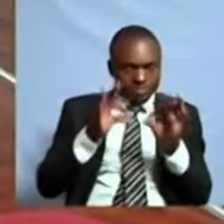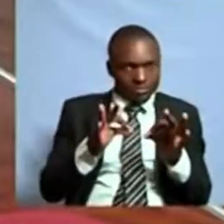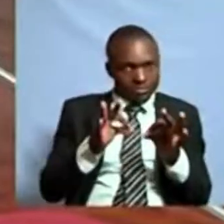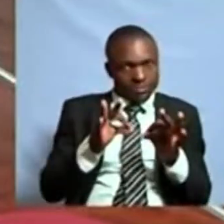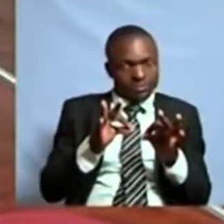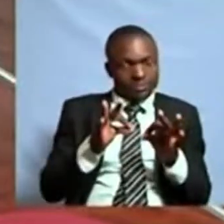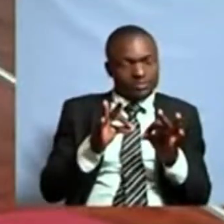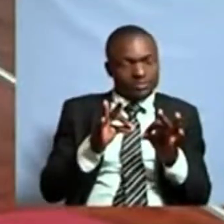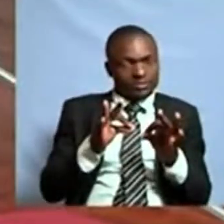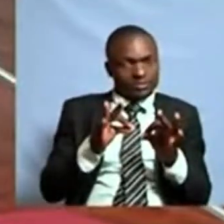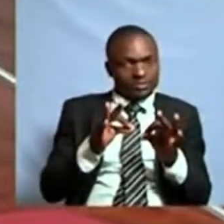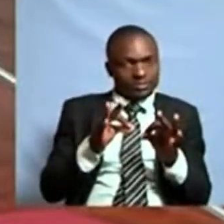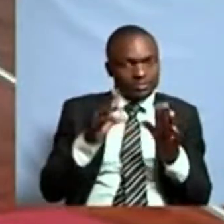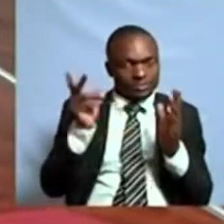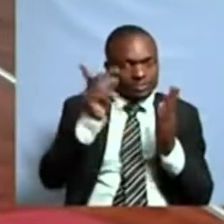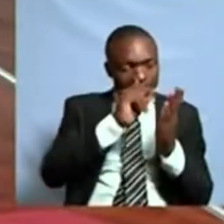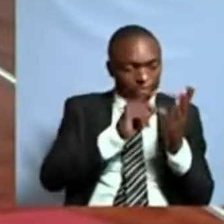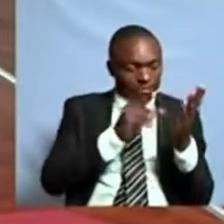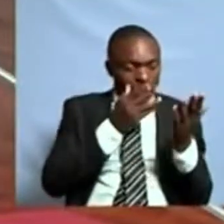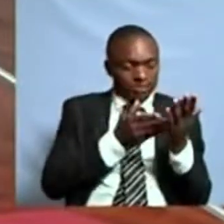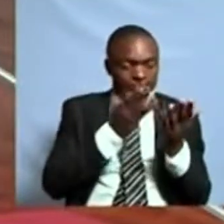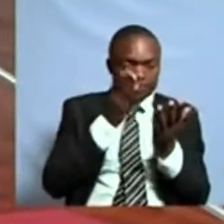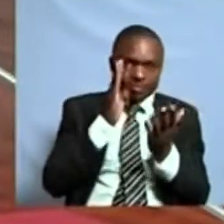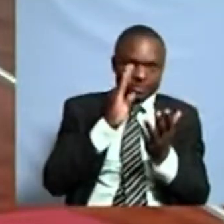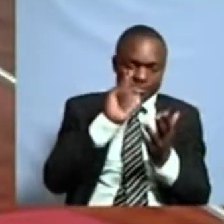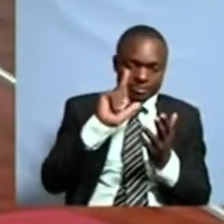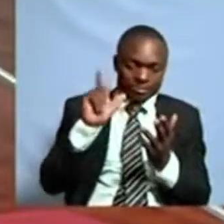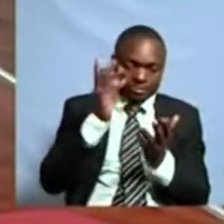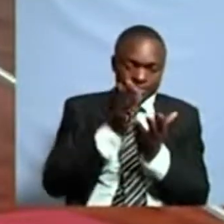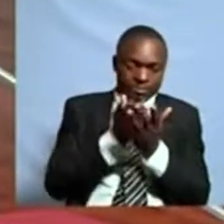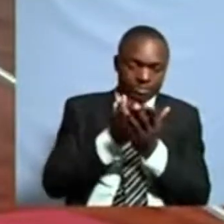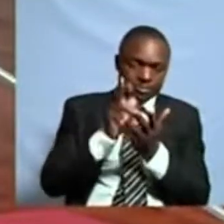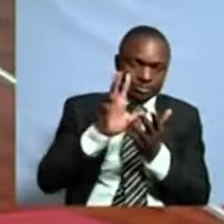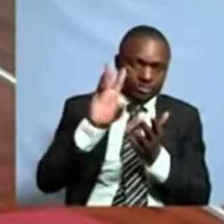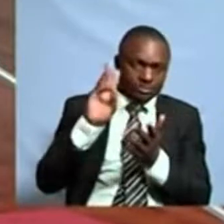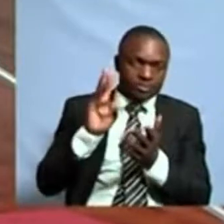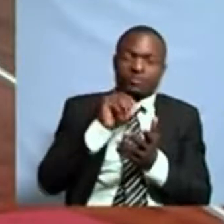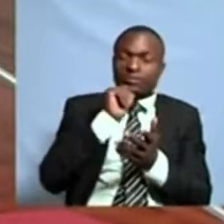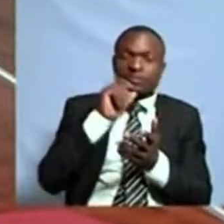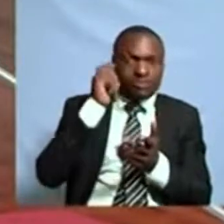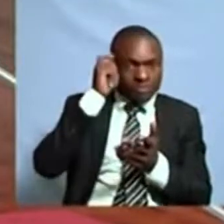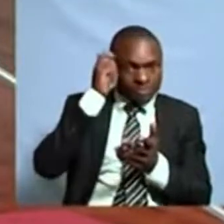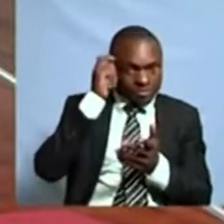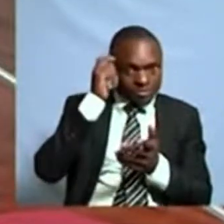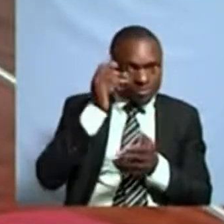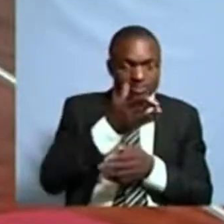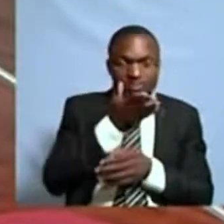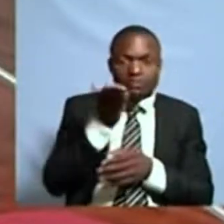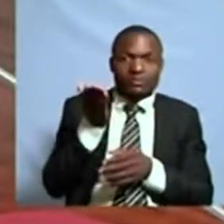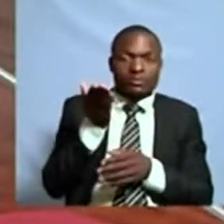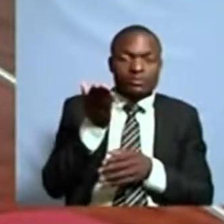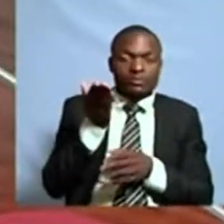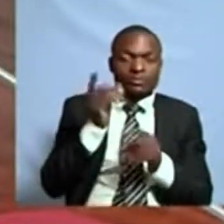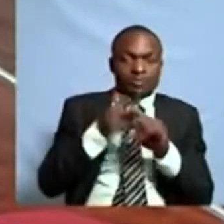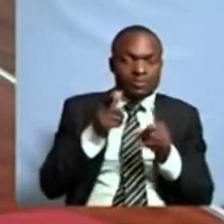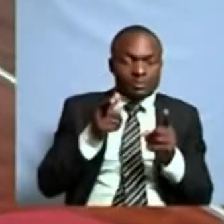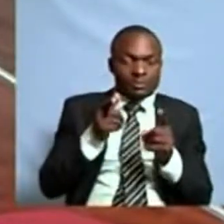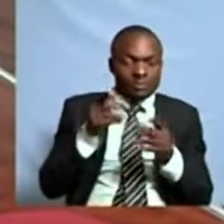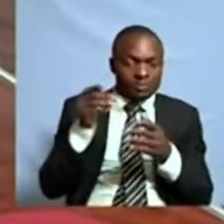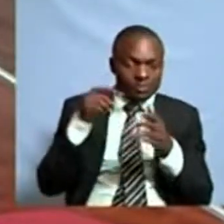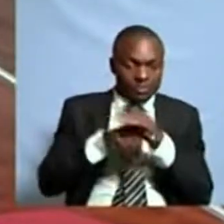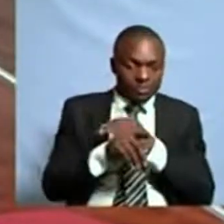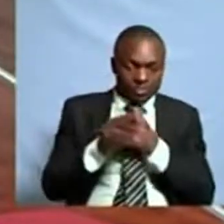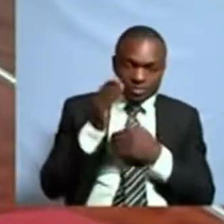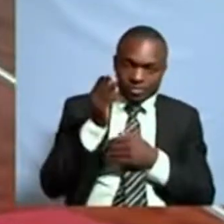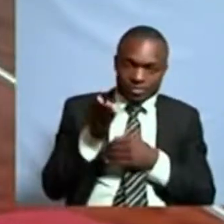the drafters of this bill proposed 36, we do not think that there was any actuarial valuation that informed into